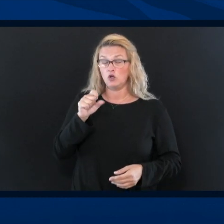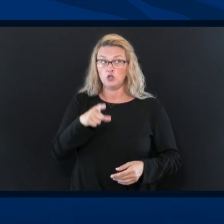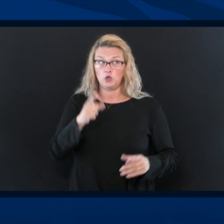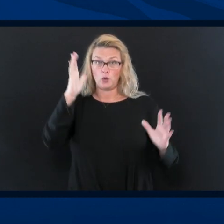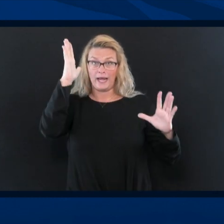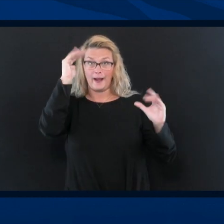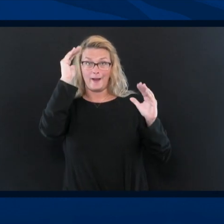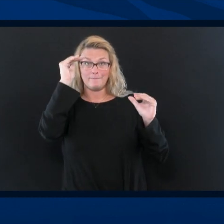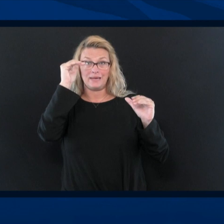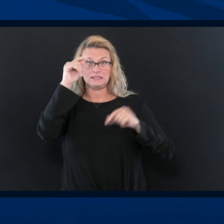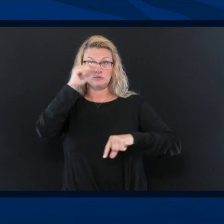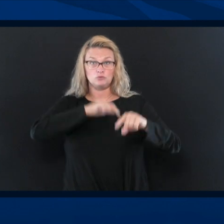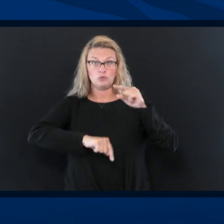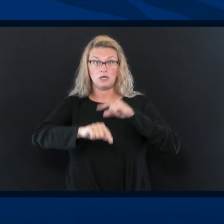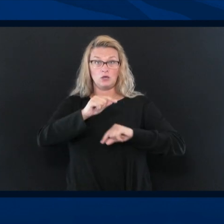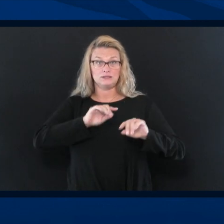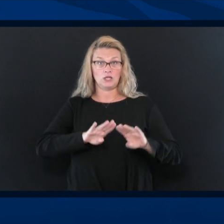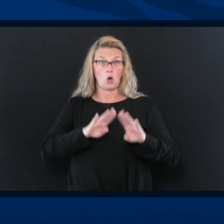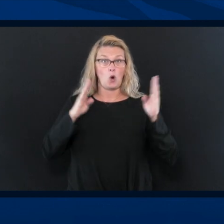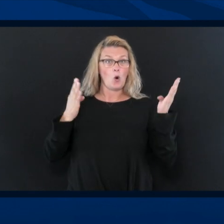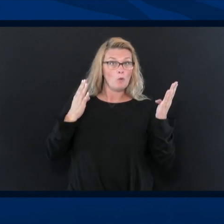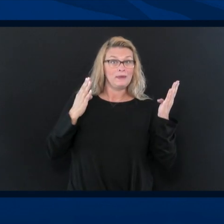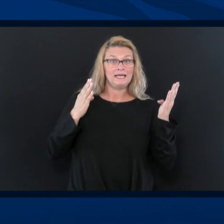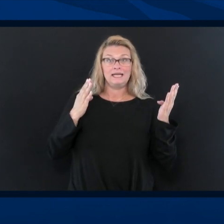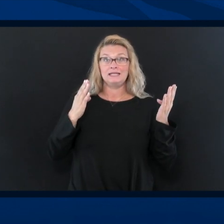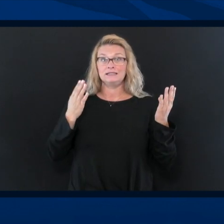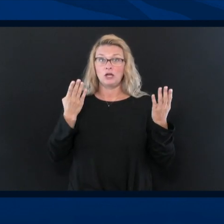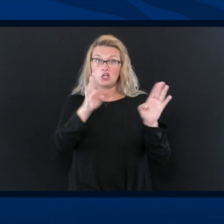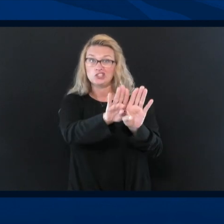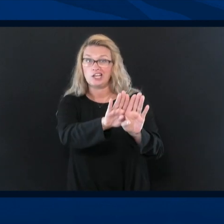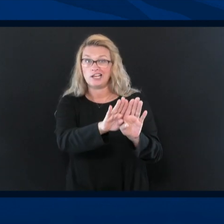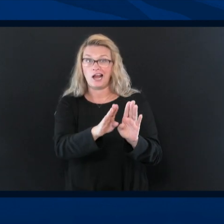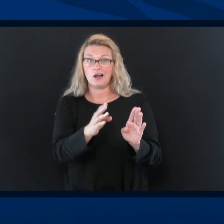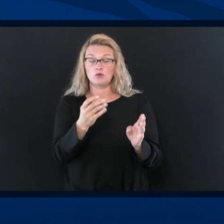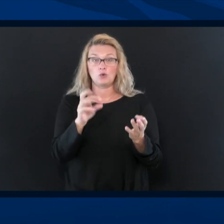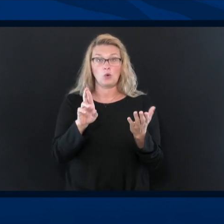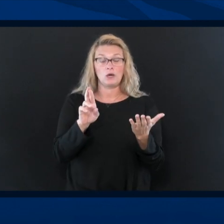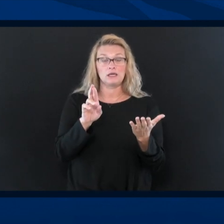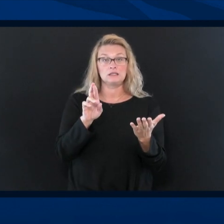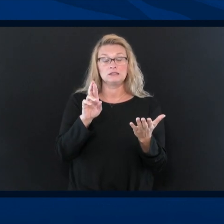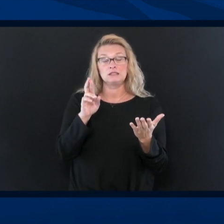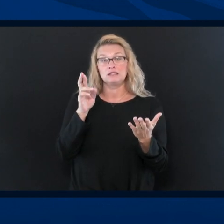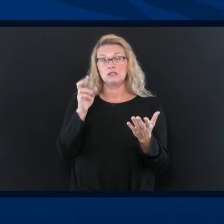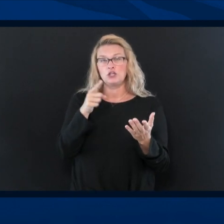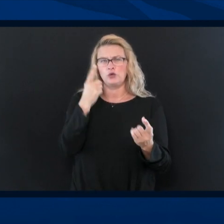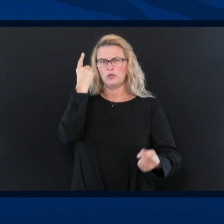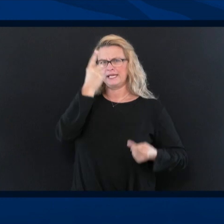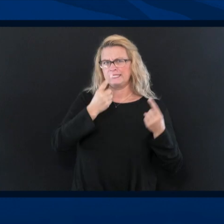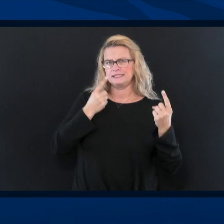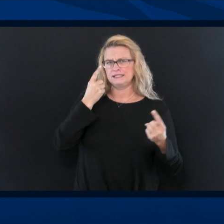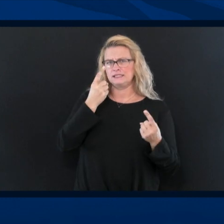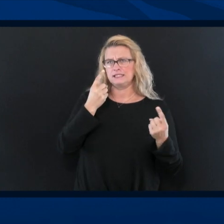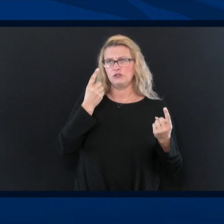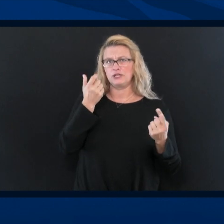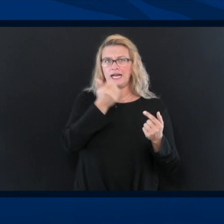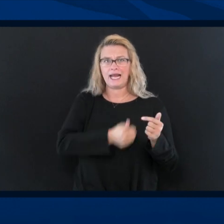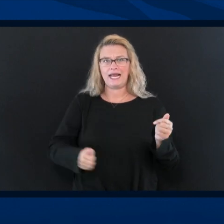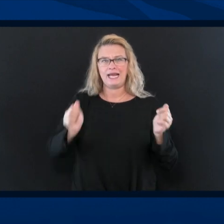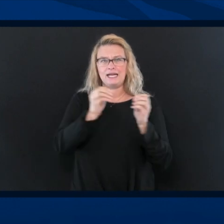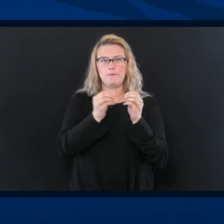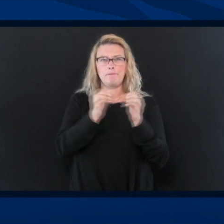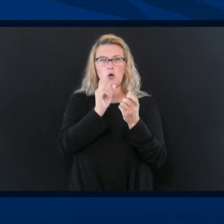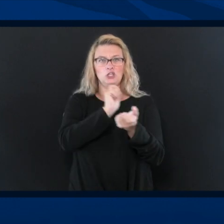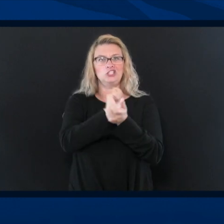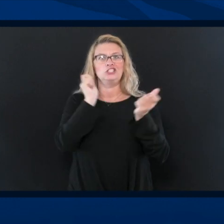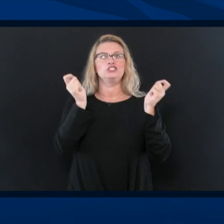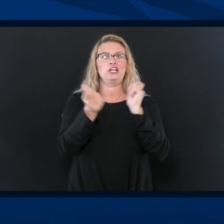as rolling back reopenings or anything like that? And are you considering any more changes now to the color-coded map?